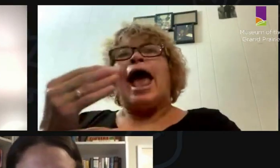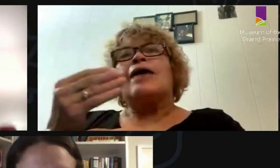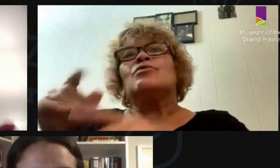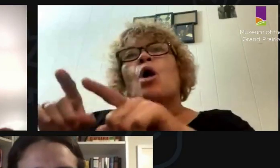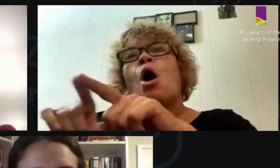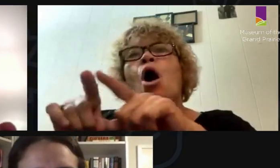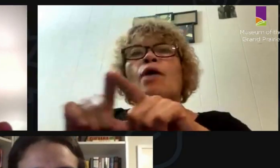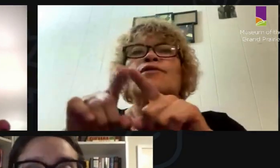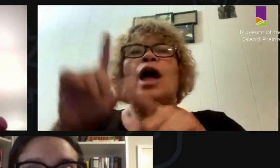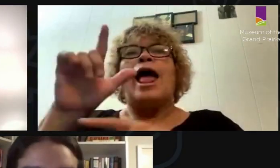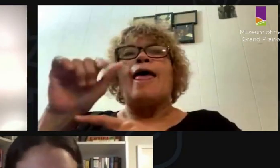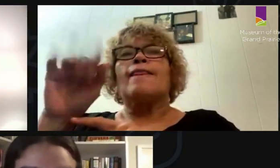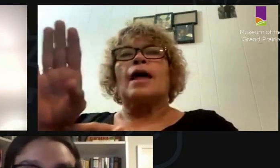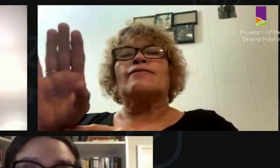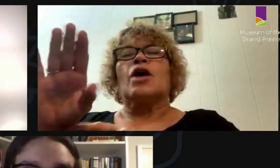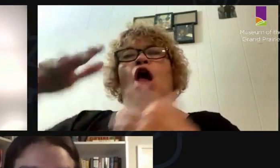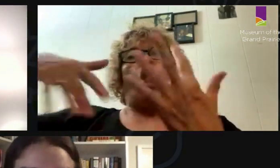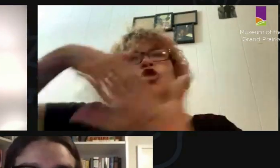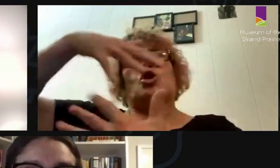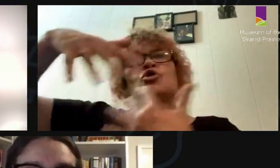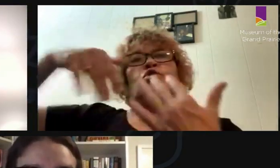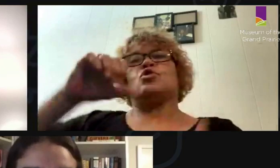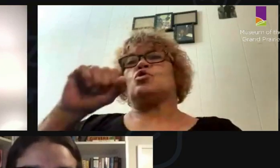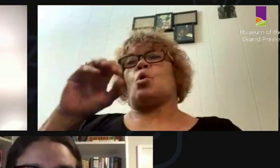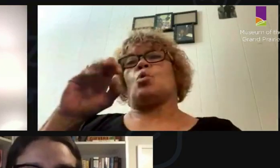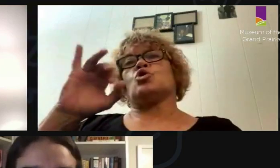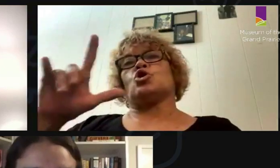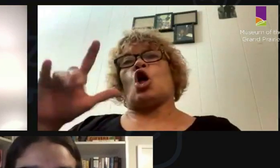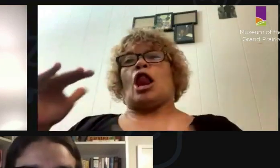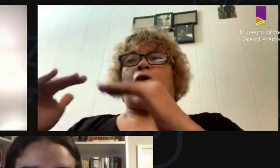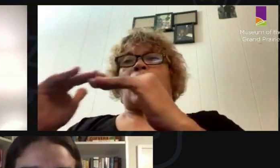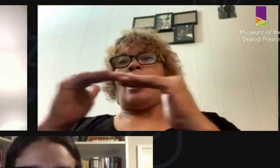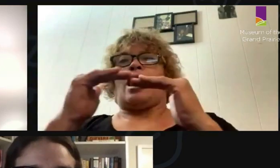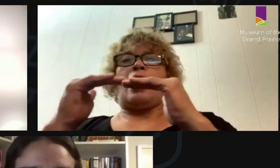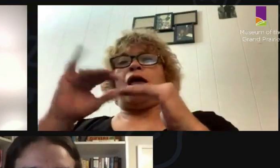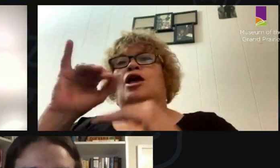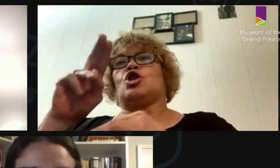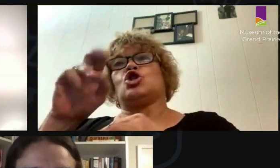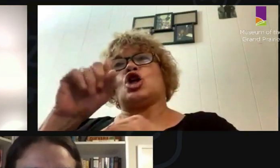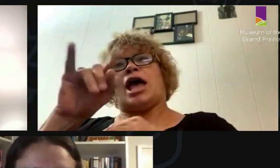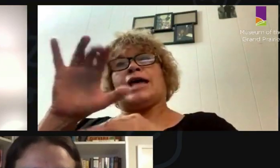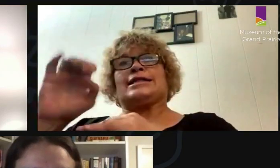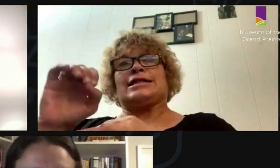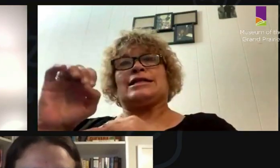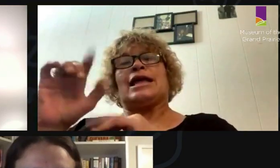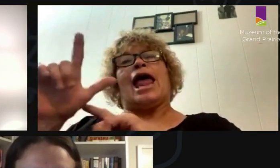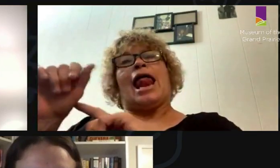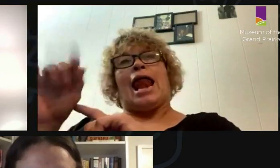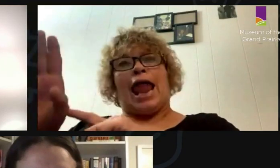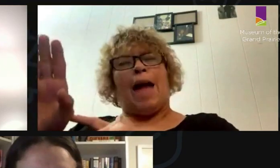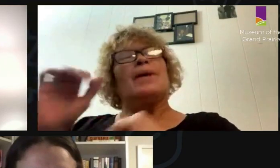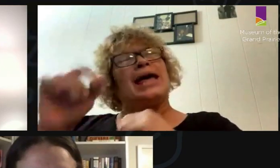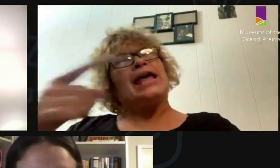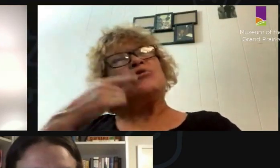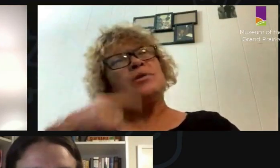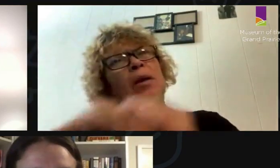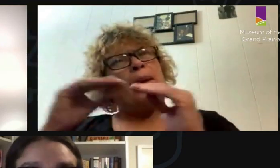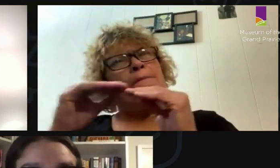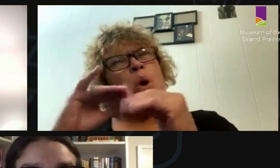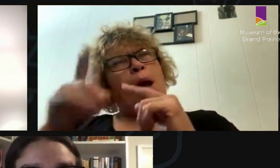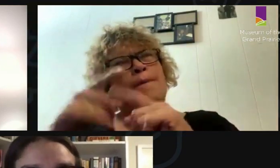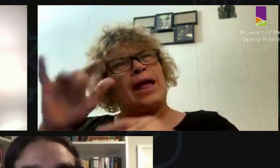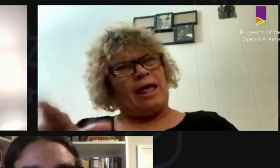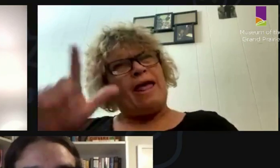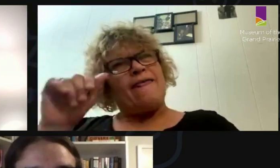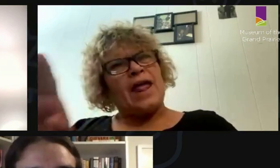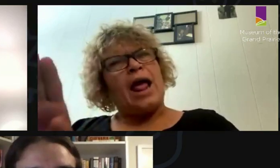the lab, Social Justice and Sterilization Lab, if I'm saying that correctly. Yes. Could you tell us a little bit more about the lab and maybe some